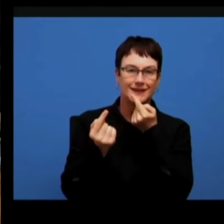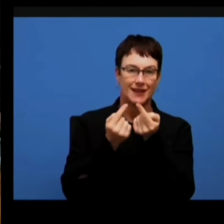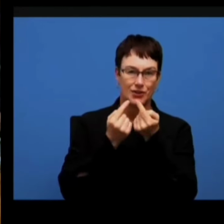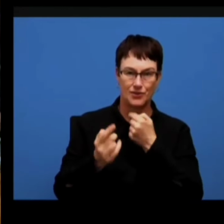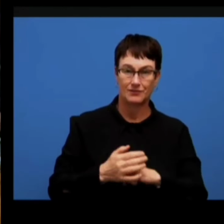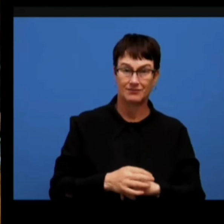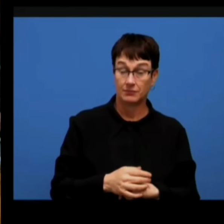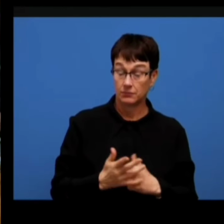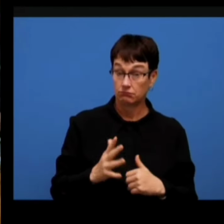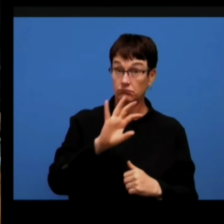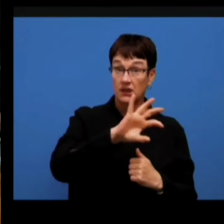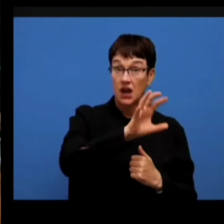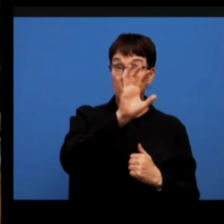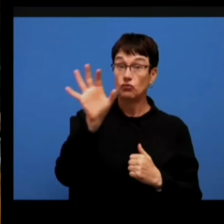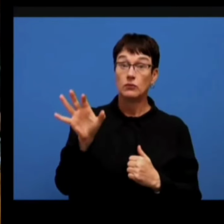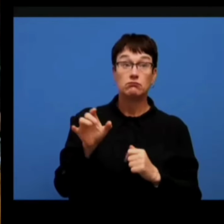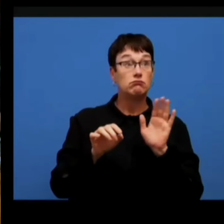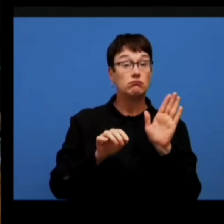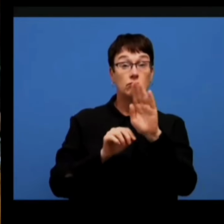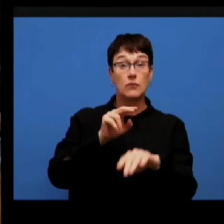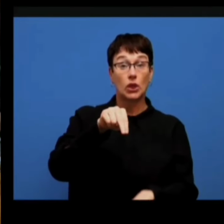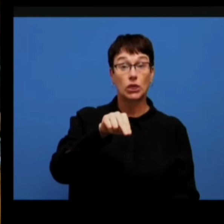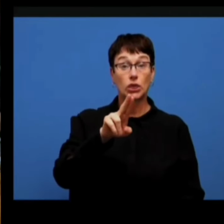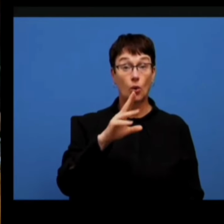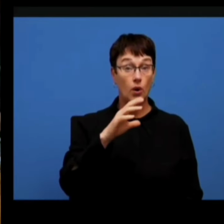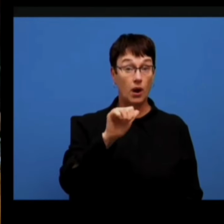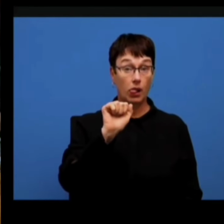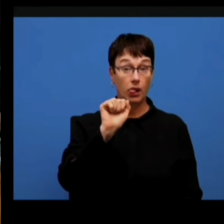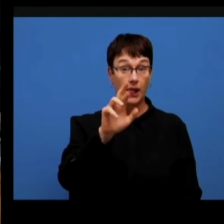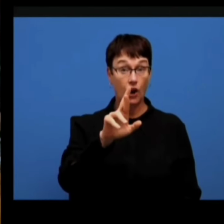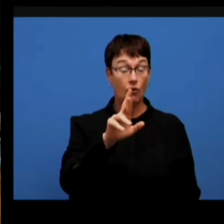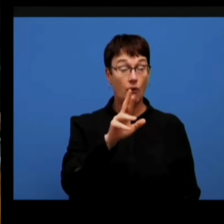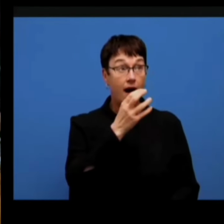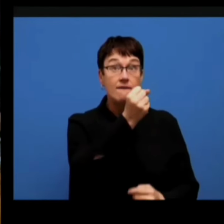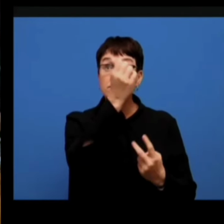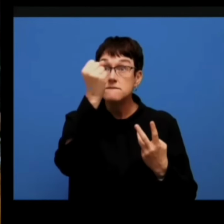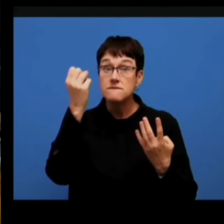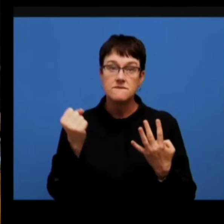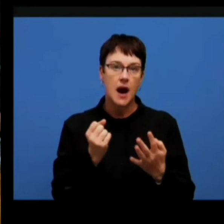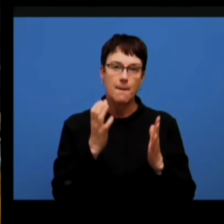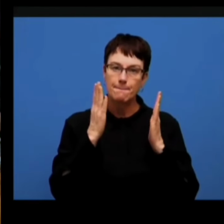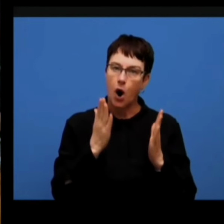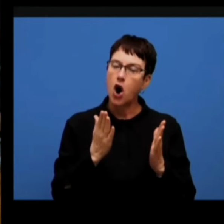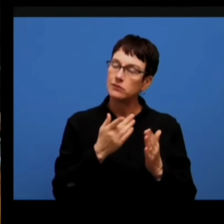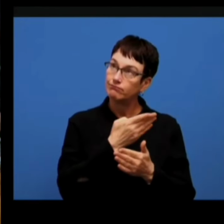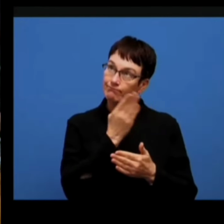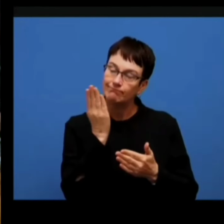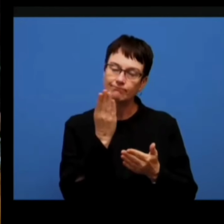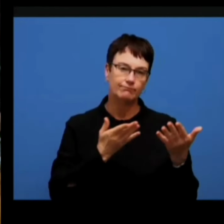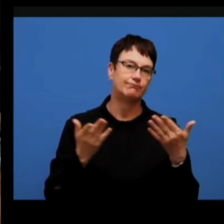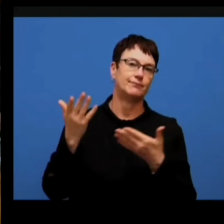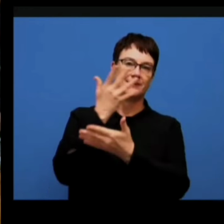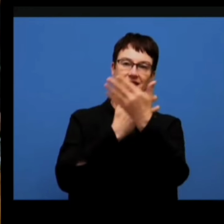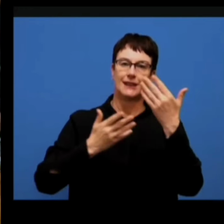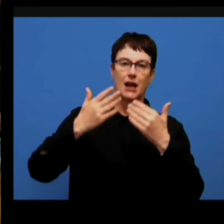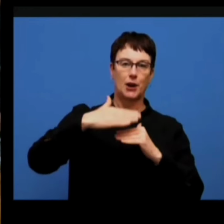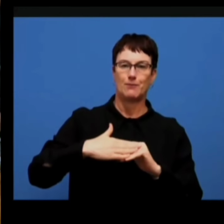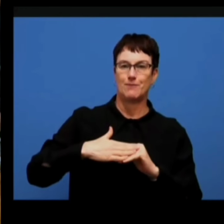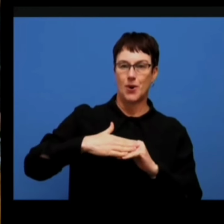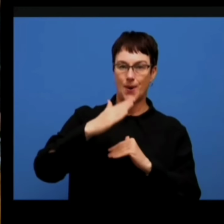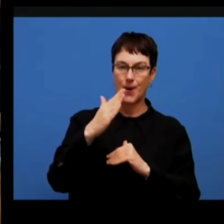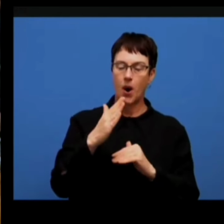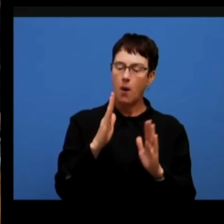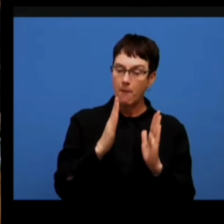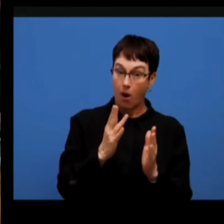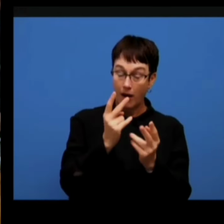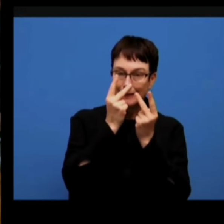risks. As we prepare to mark the 80th anniversary of the bombing of Hiroshima and